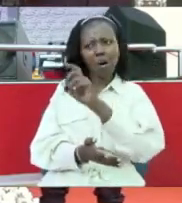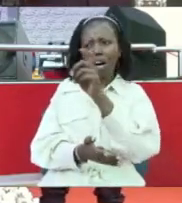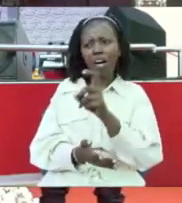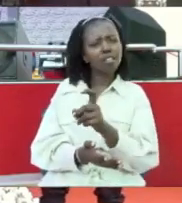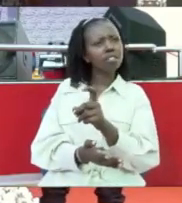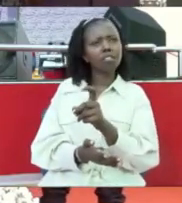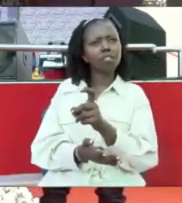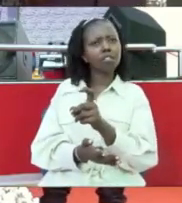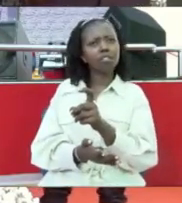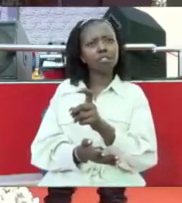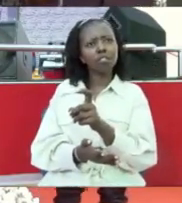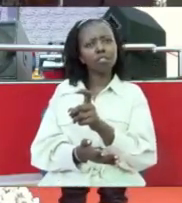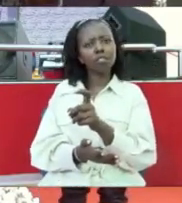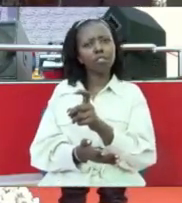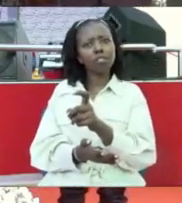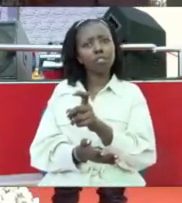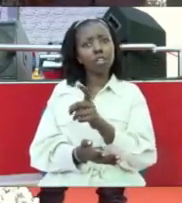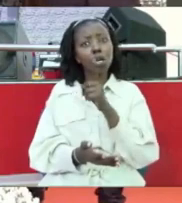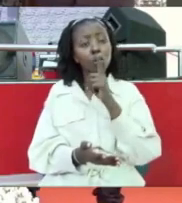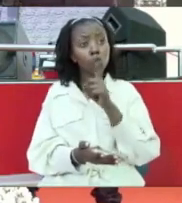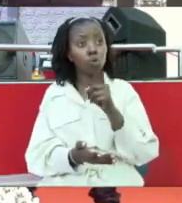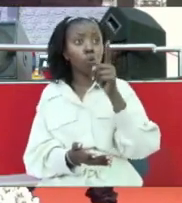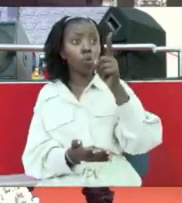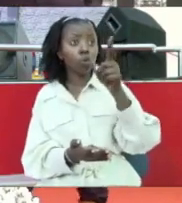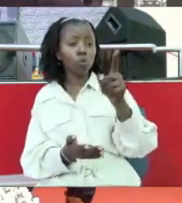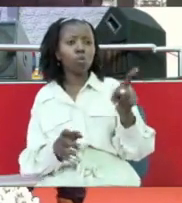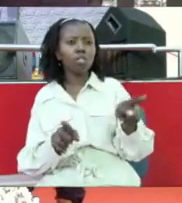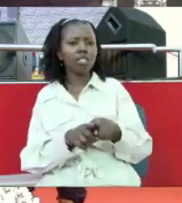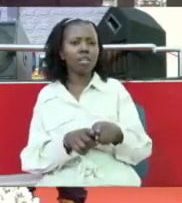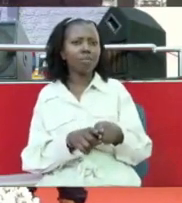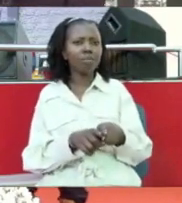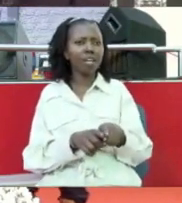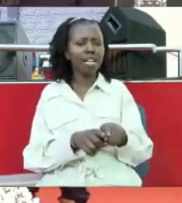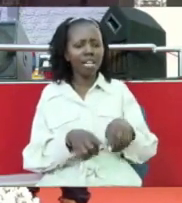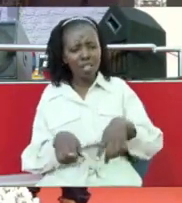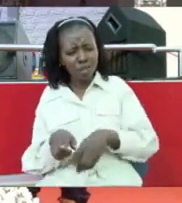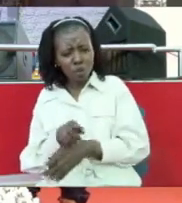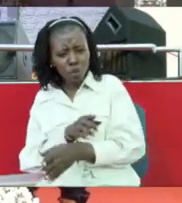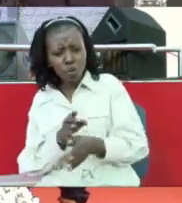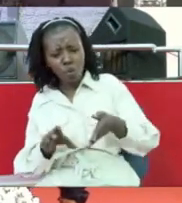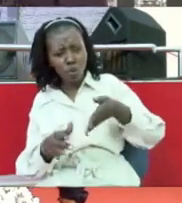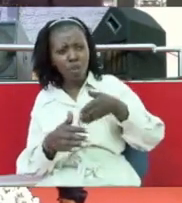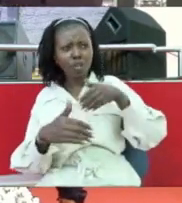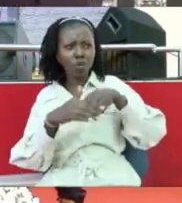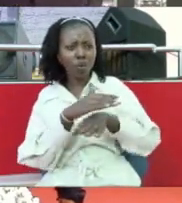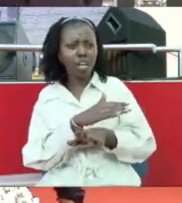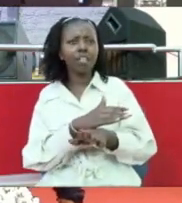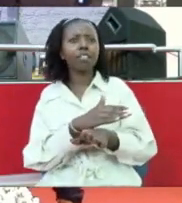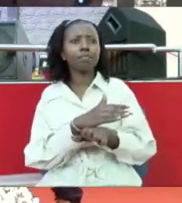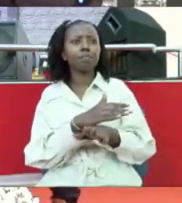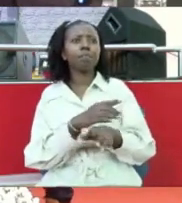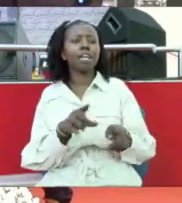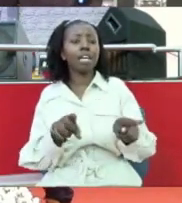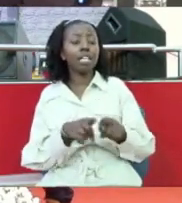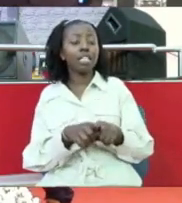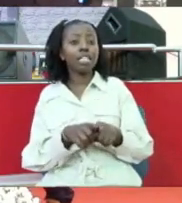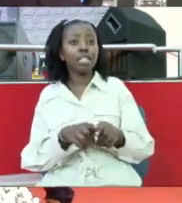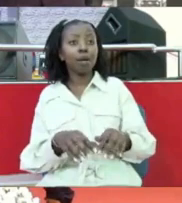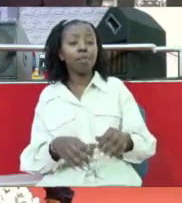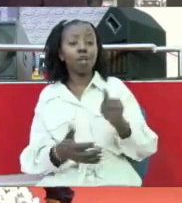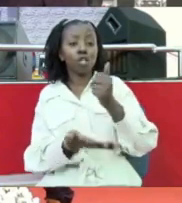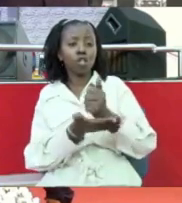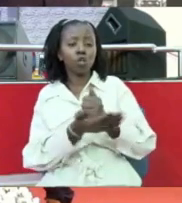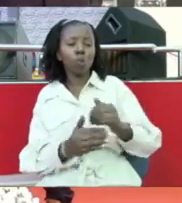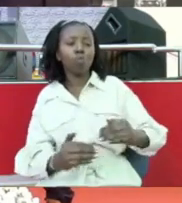Mbona wakulipe? Wanauliza. So for you to penetrate the mob, wewe kupita katika kupenyeza pale, and get promotion, na